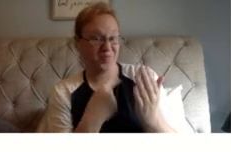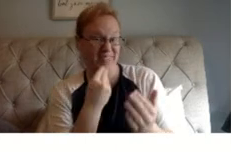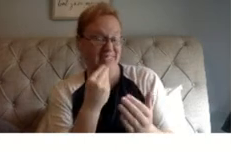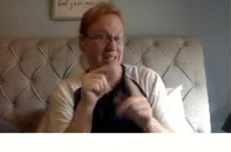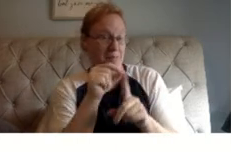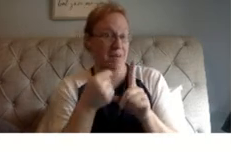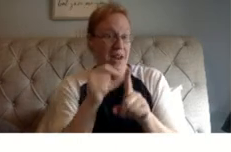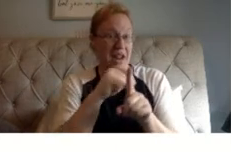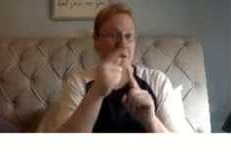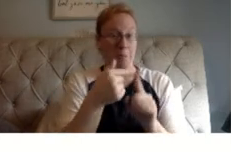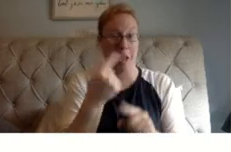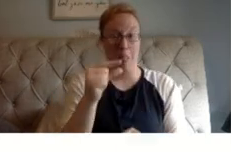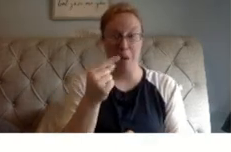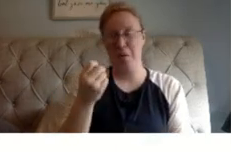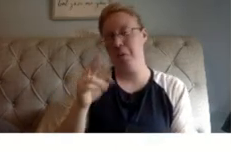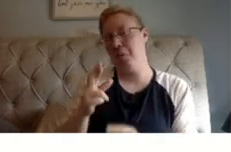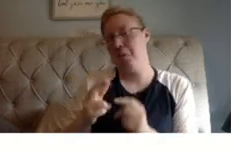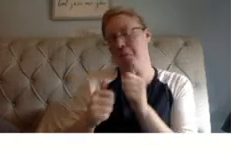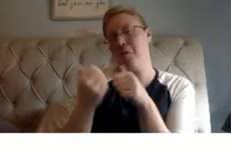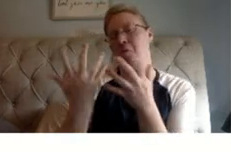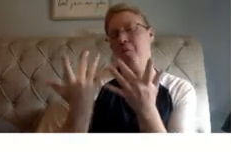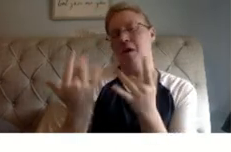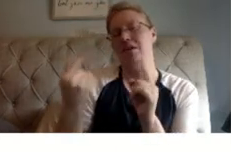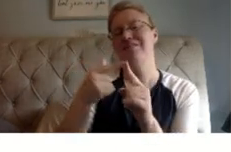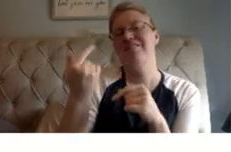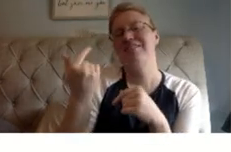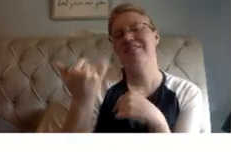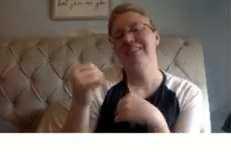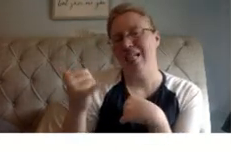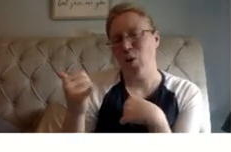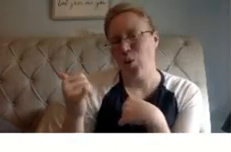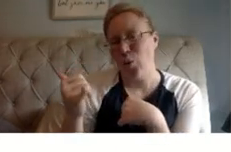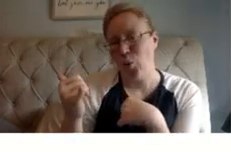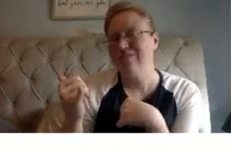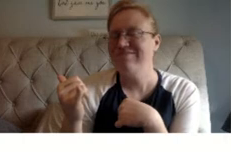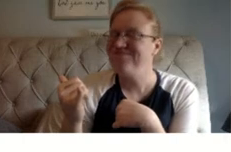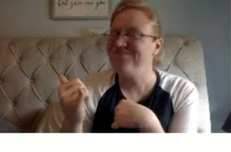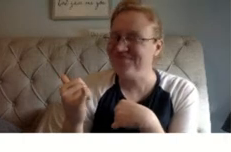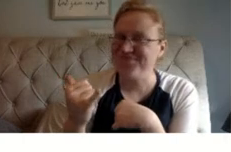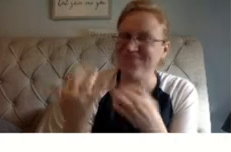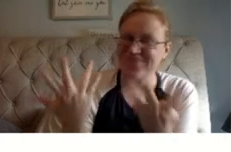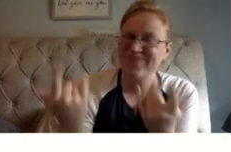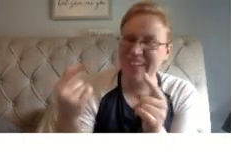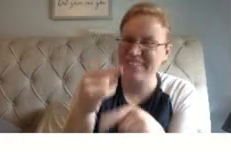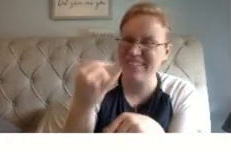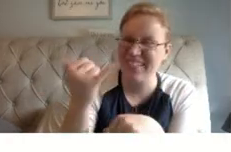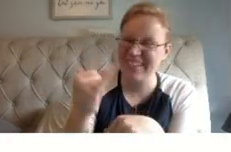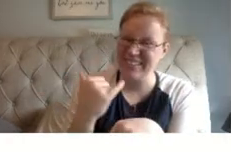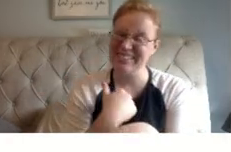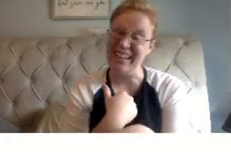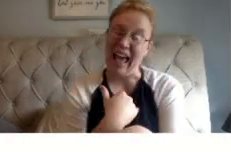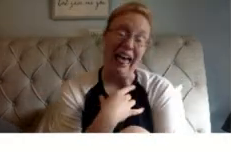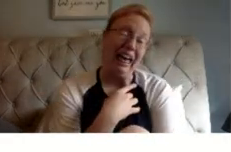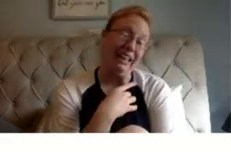they're green? Or do you mostly wait till it's yellow? Yeah, we mostly wait till they're yellow. I kind of